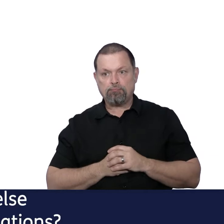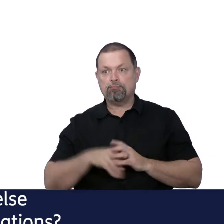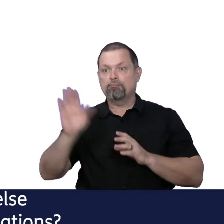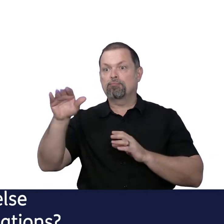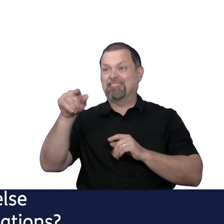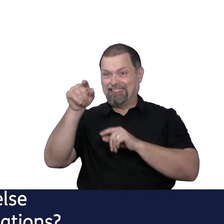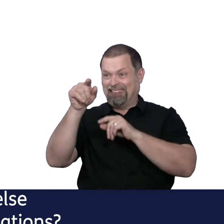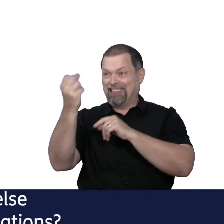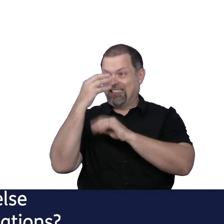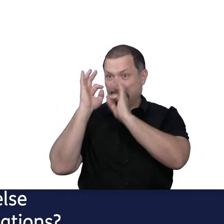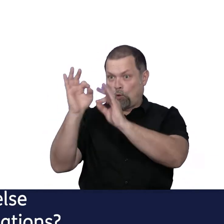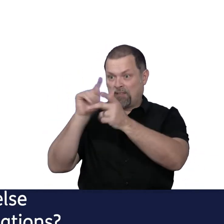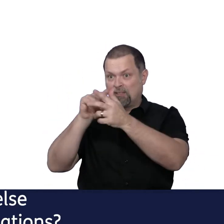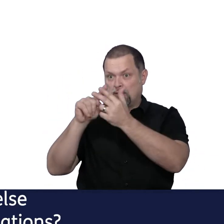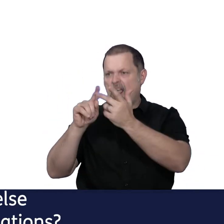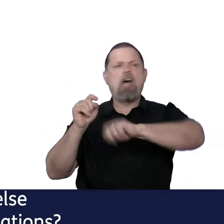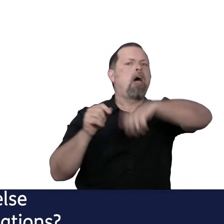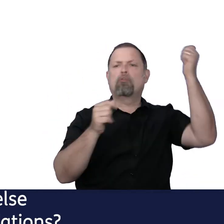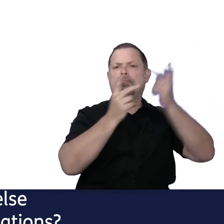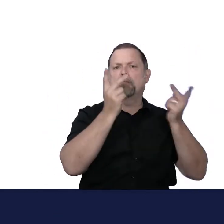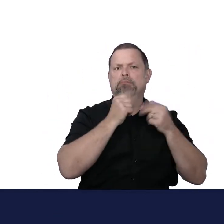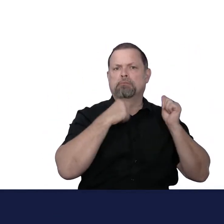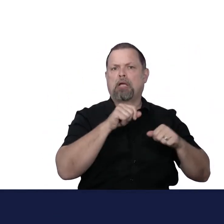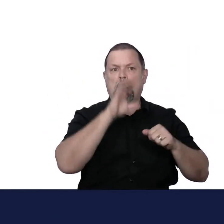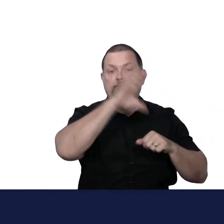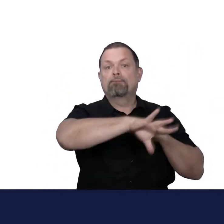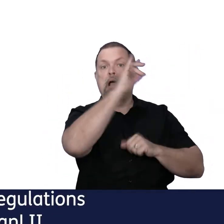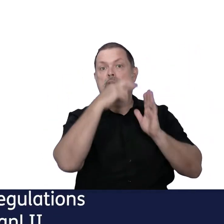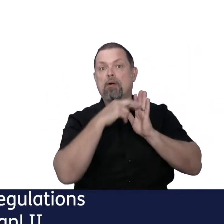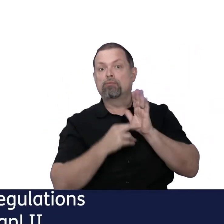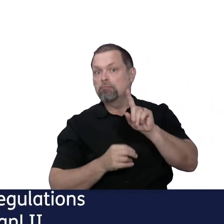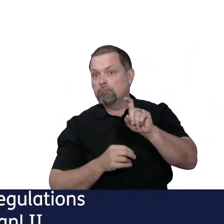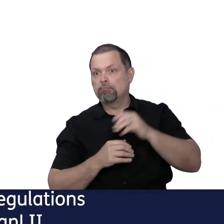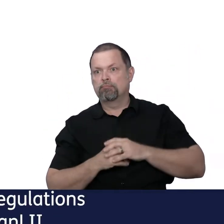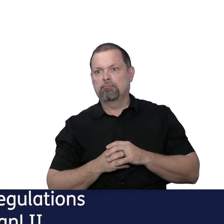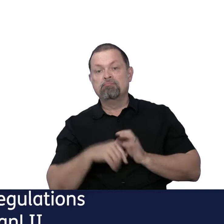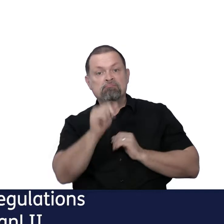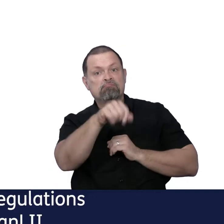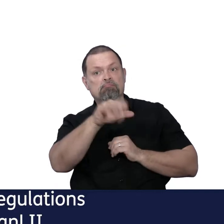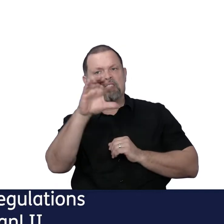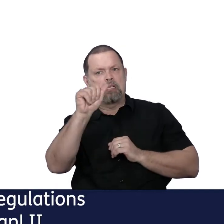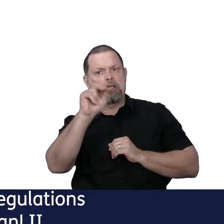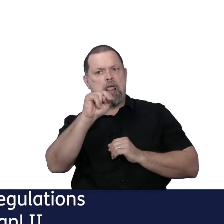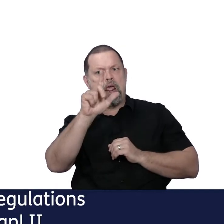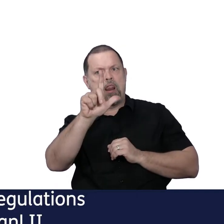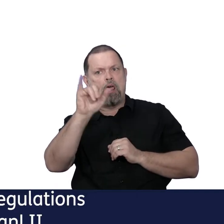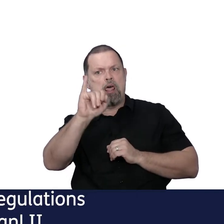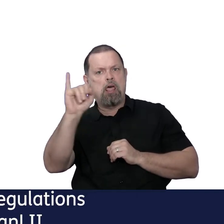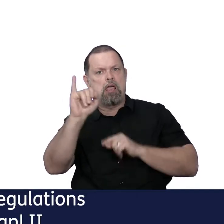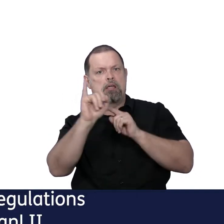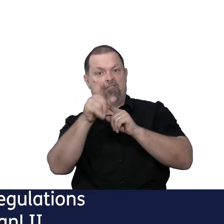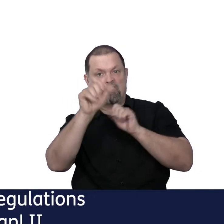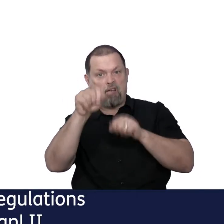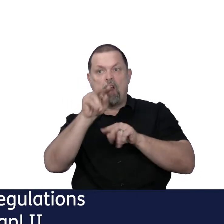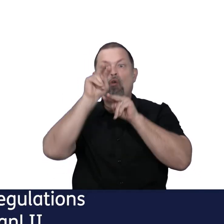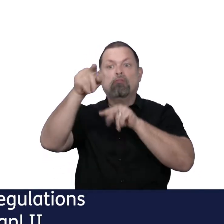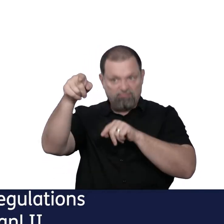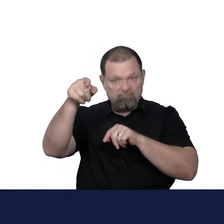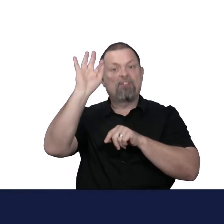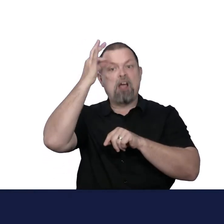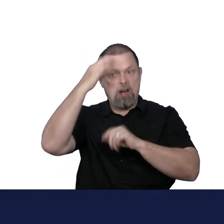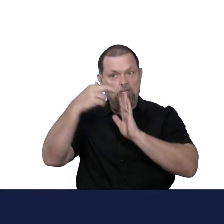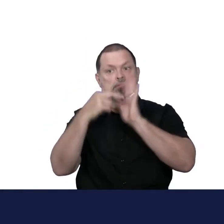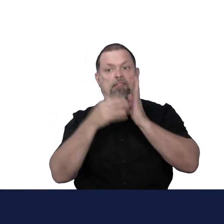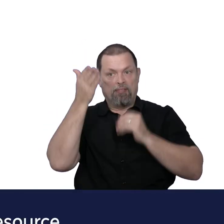anywhere else we could find the regulations? You can also find federal regulations on a website called